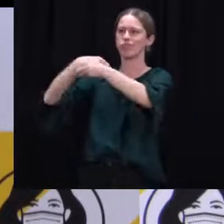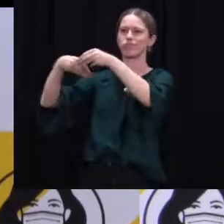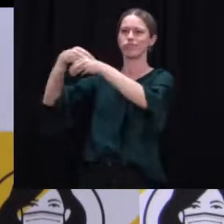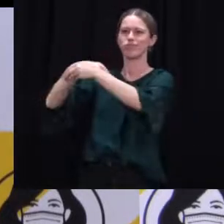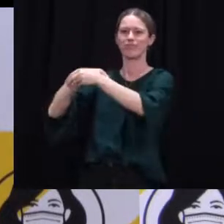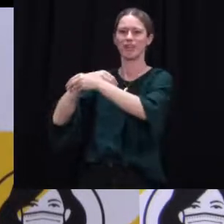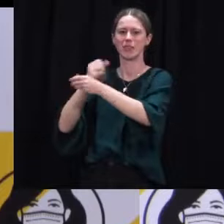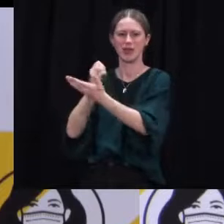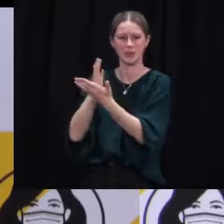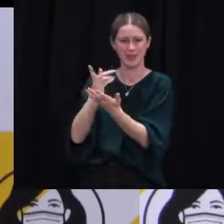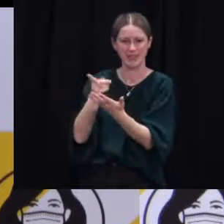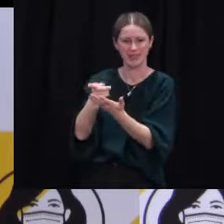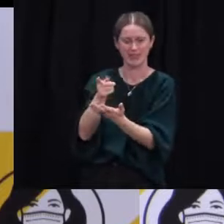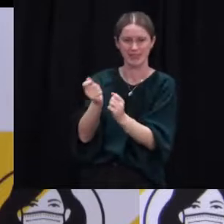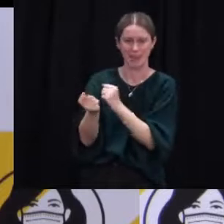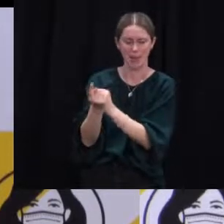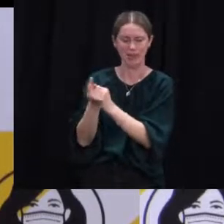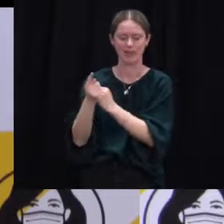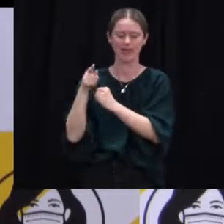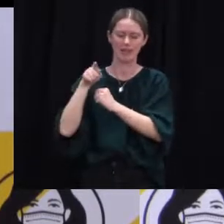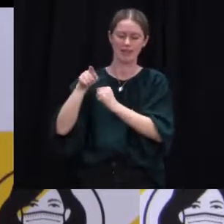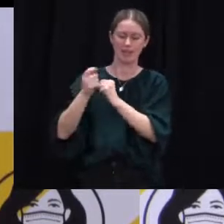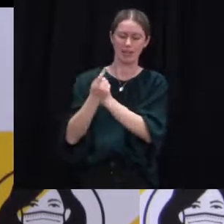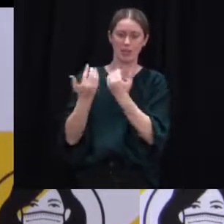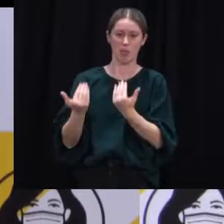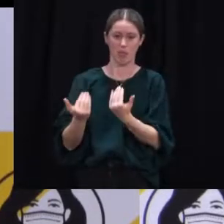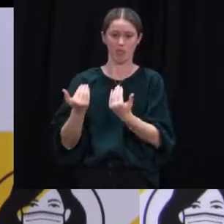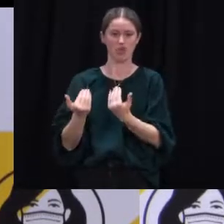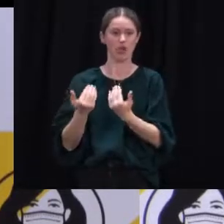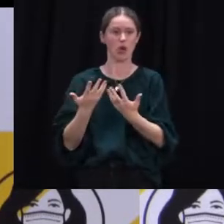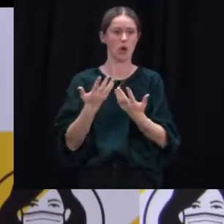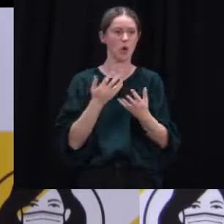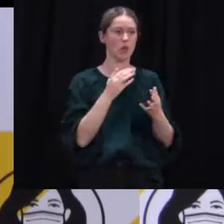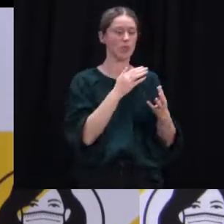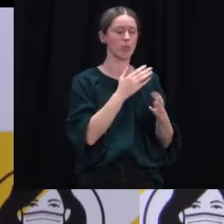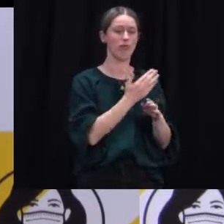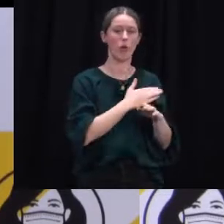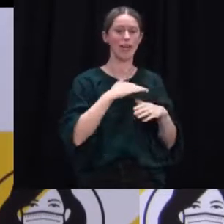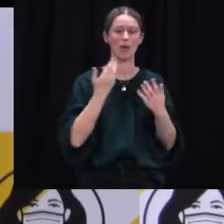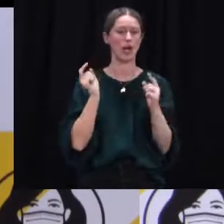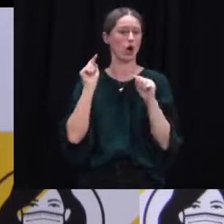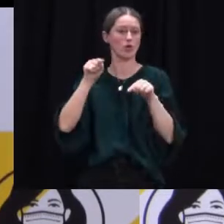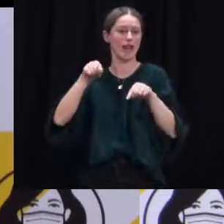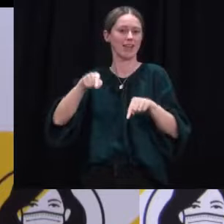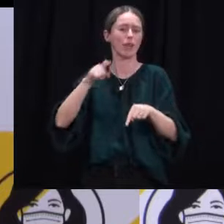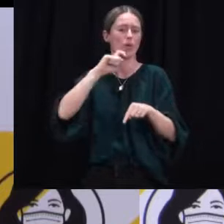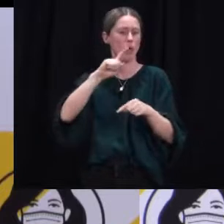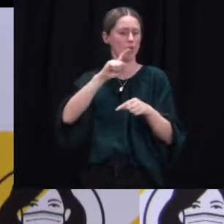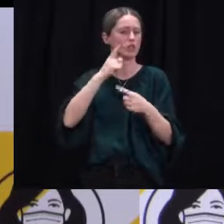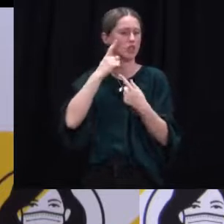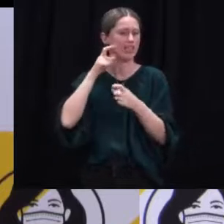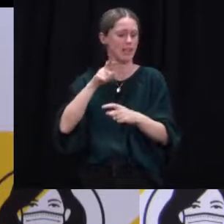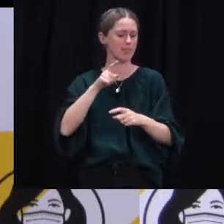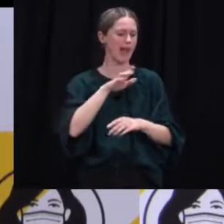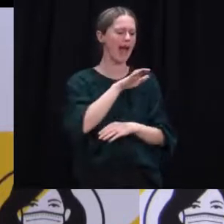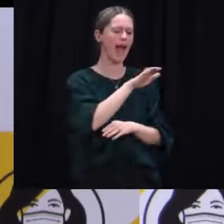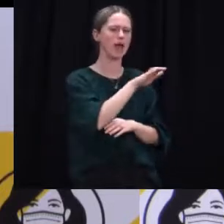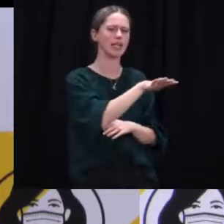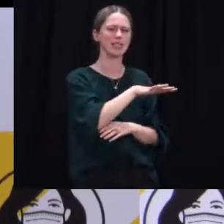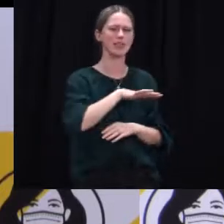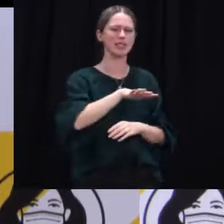systems to make sure that air isn't transferred through the air conditioning systems between those two areas. And so that work is being done at the moment.